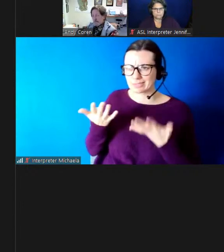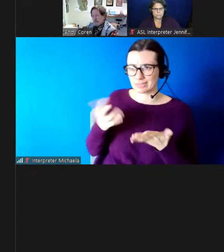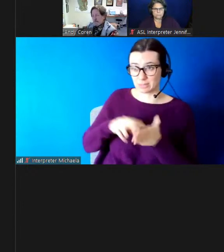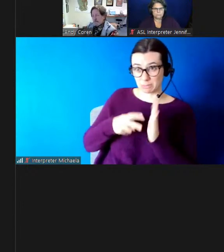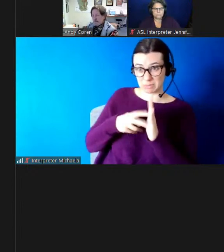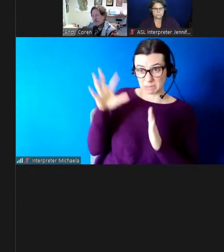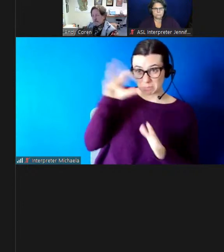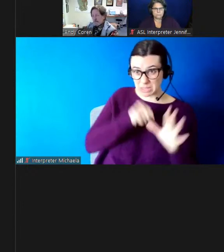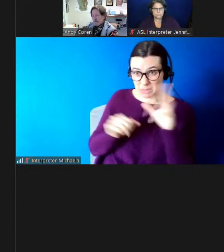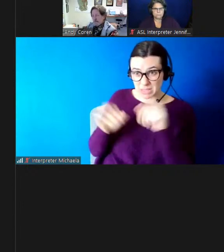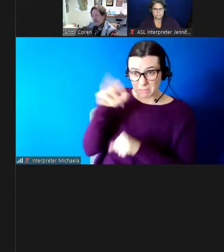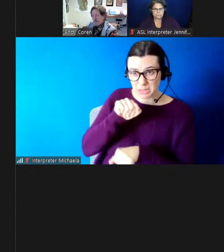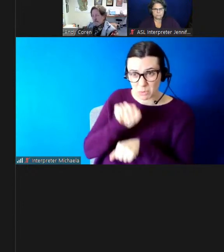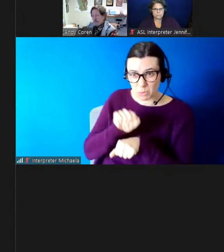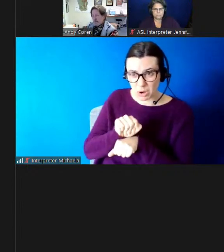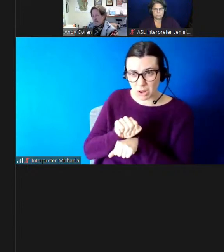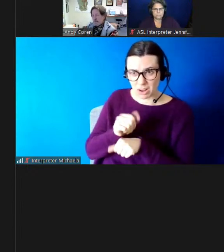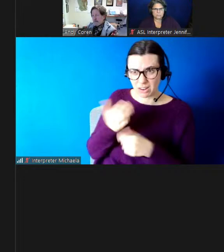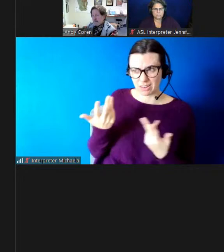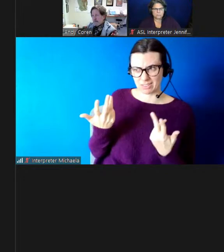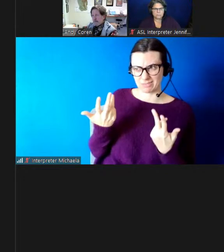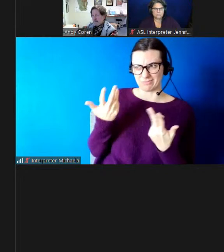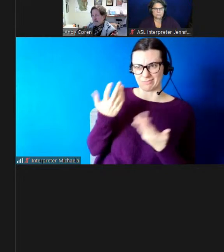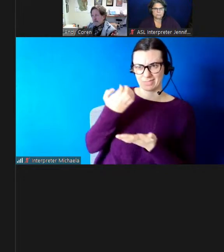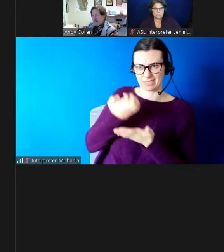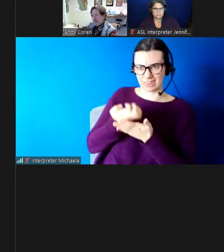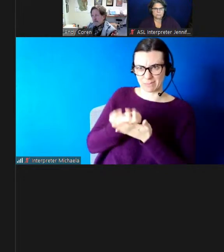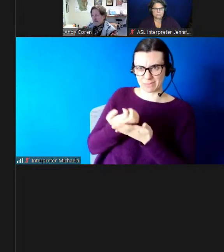and suffer economic consequences